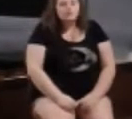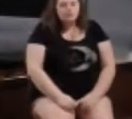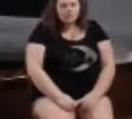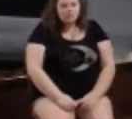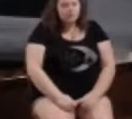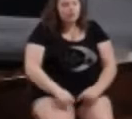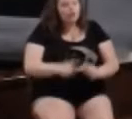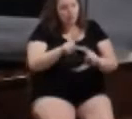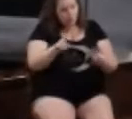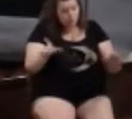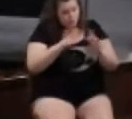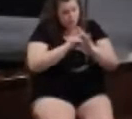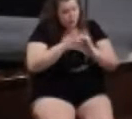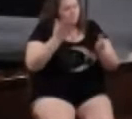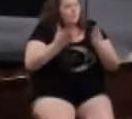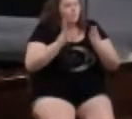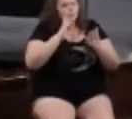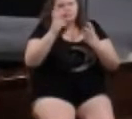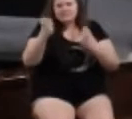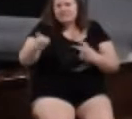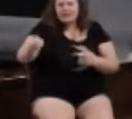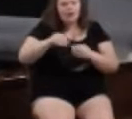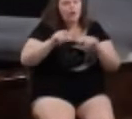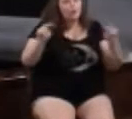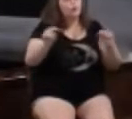And then once you're restored, maybe you'll sit here in the neutral zone.